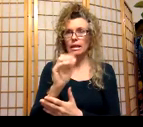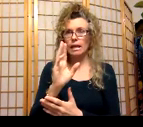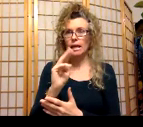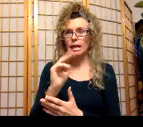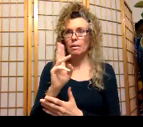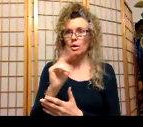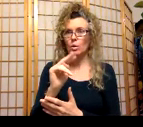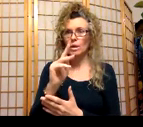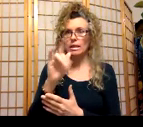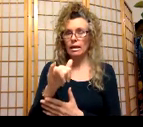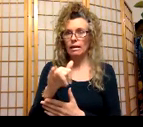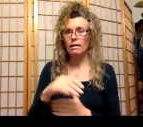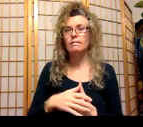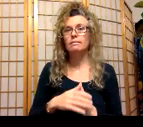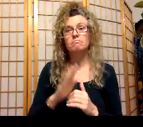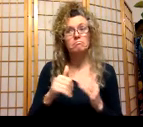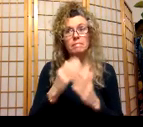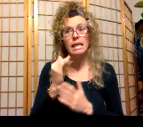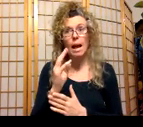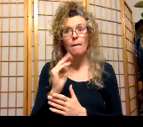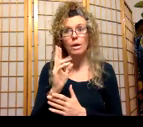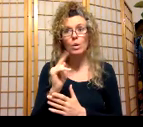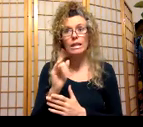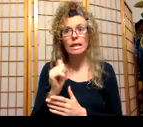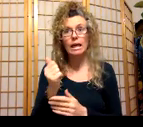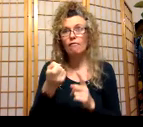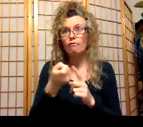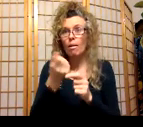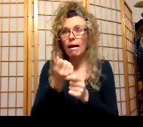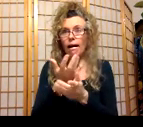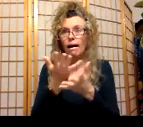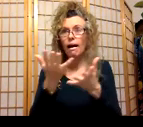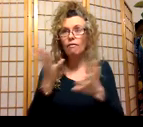So, they have a complete immunity from everything on earth.